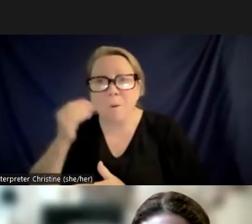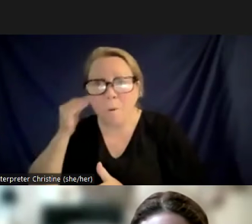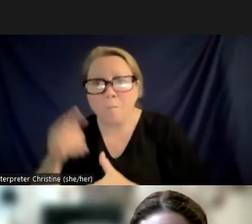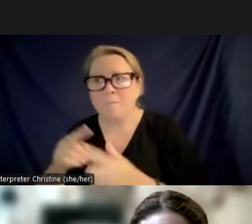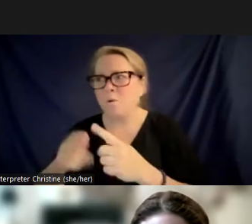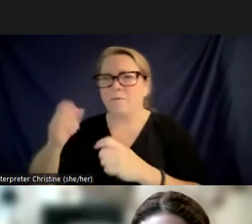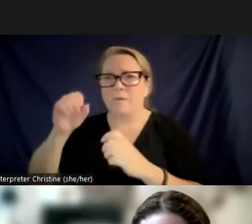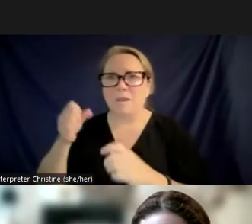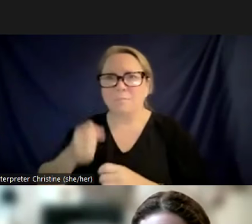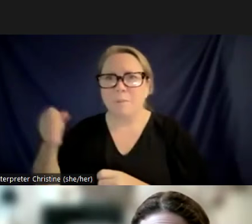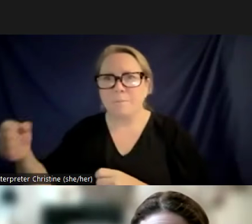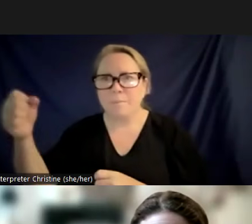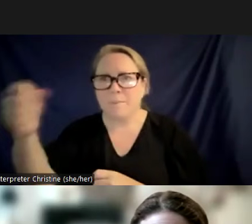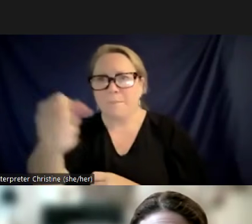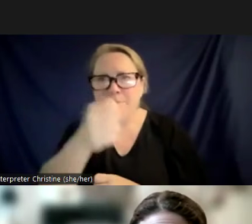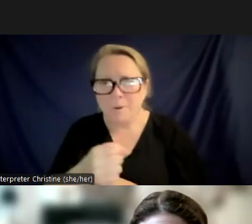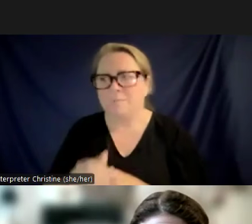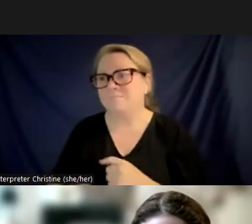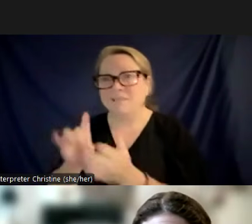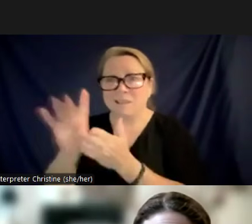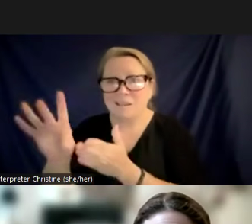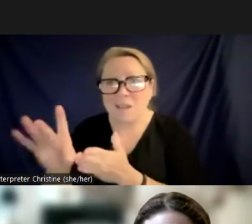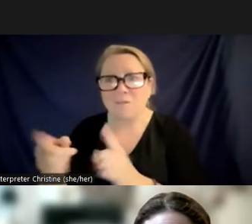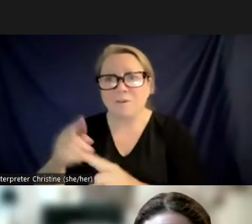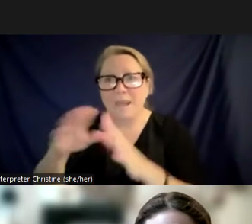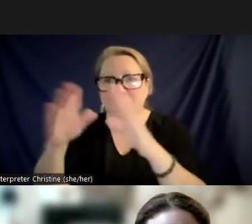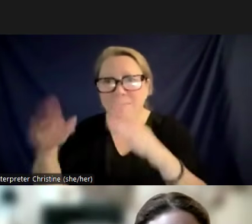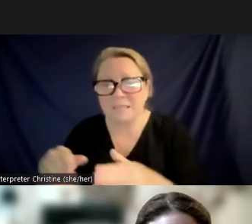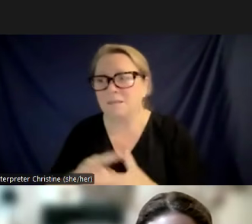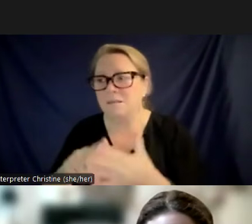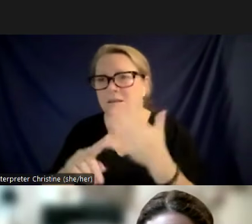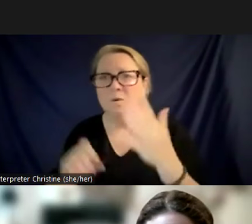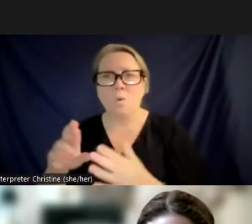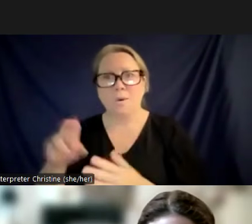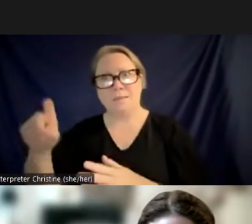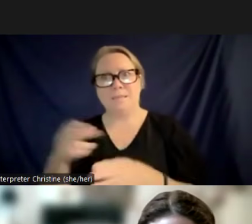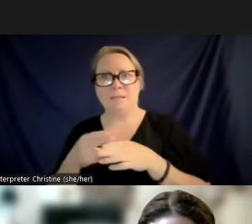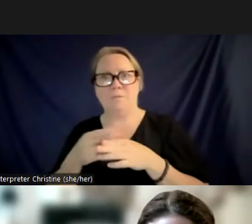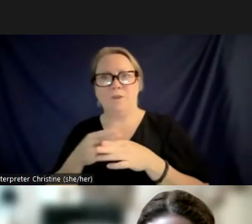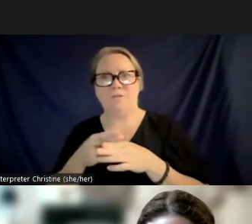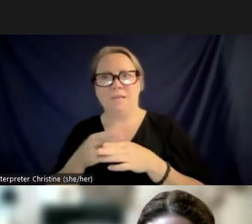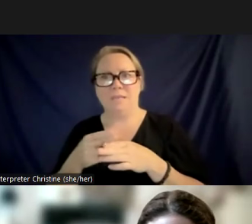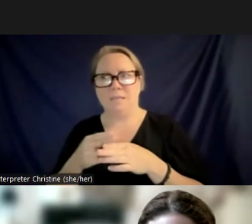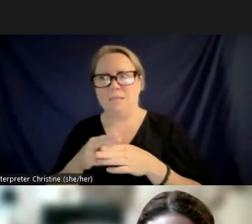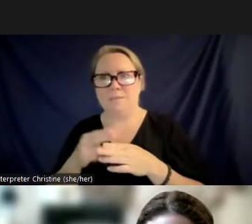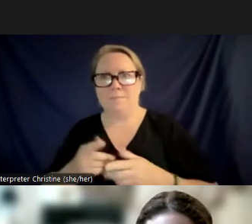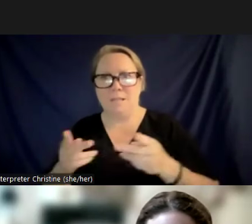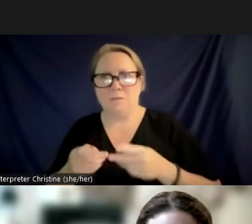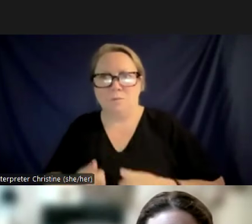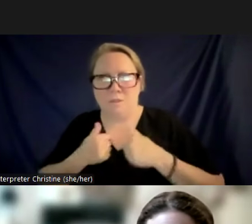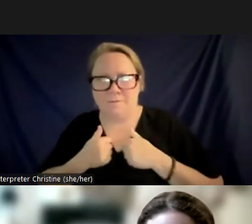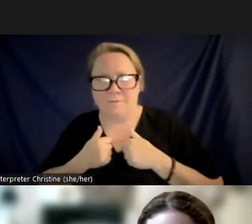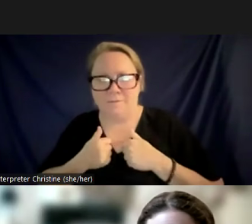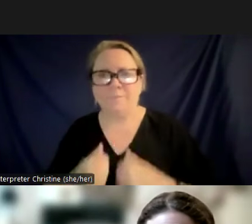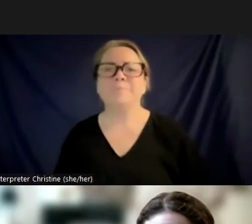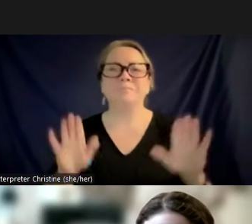housing placement, being kicked out or evicted from housing, or needing temporary or short-term stays. I know we